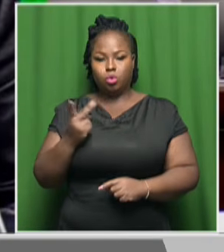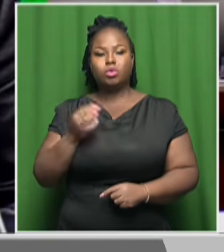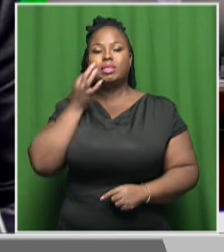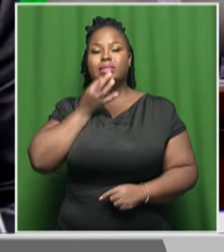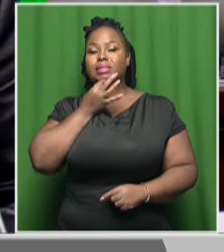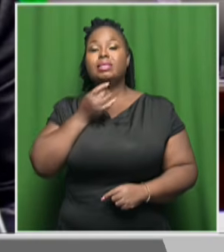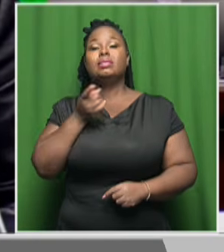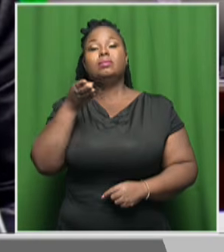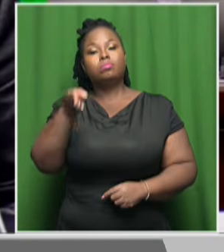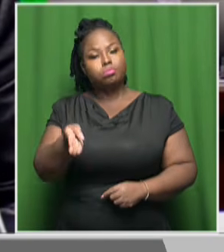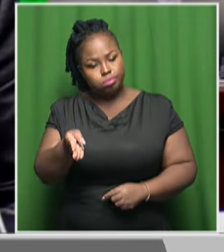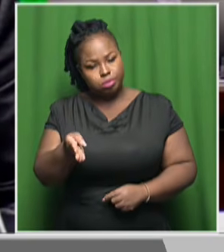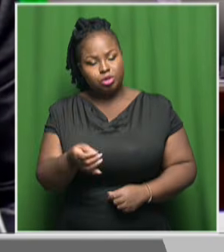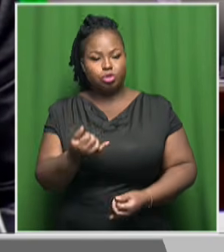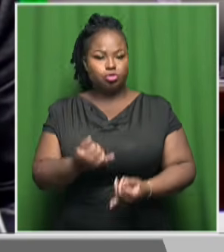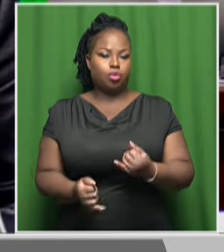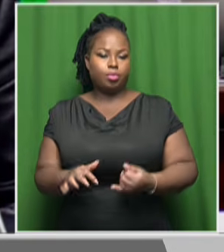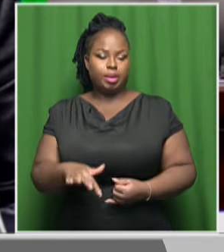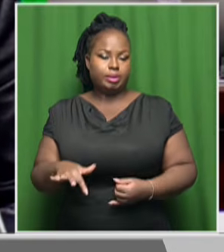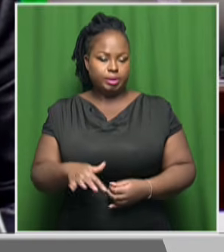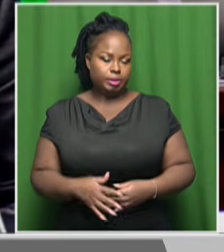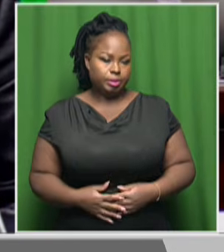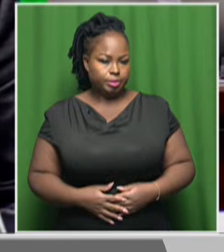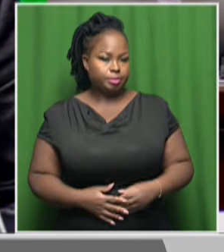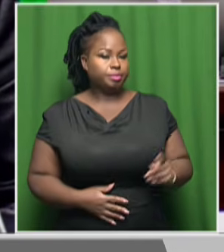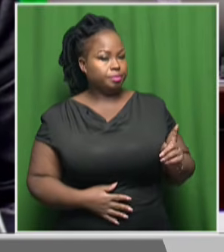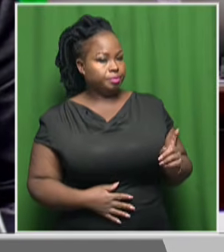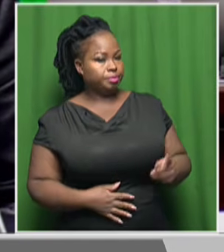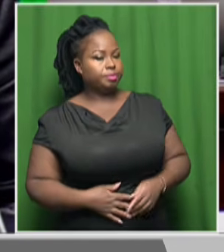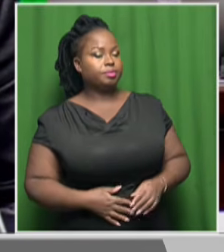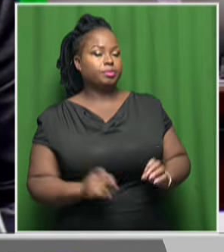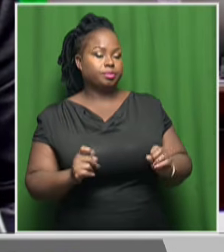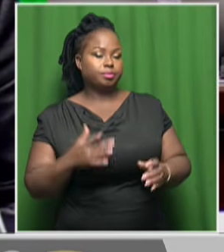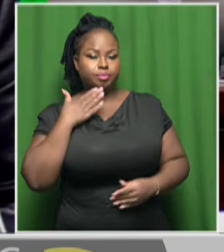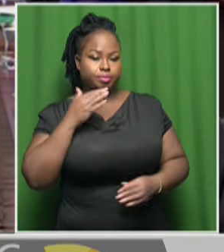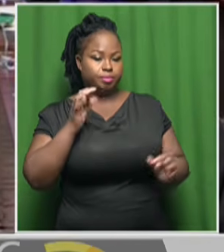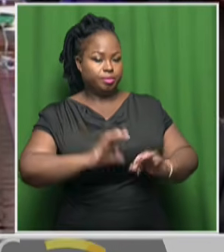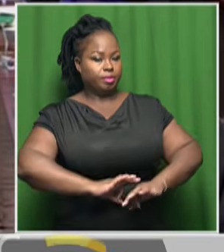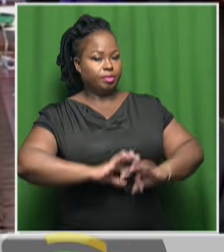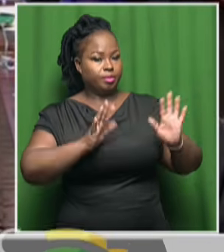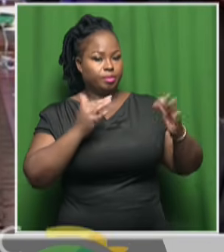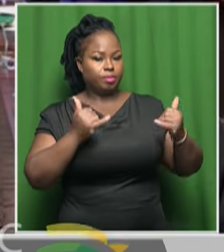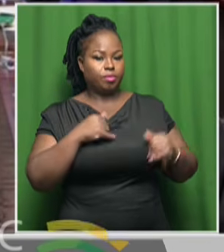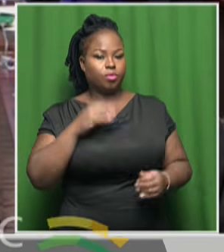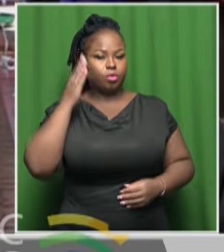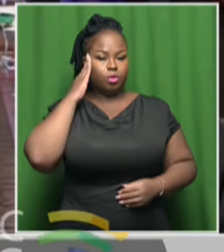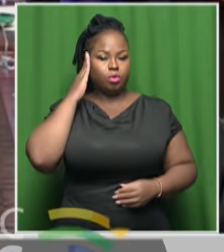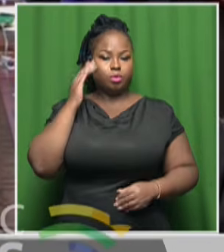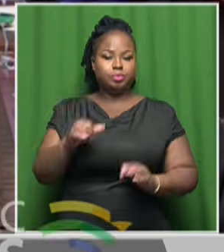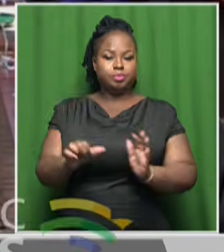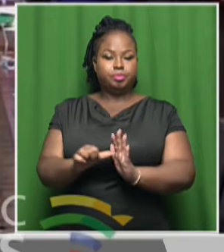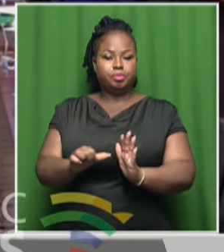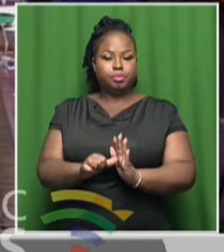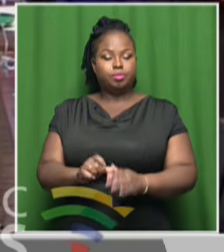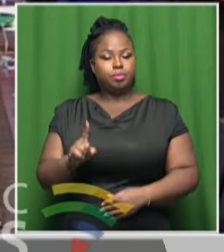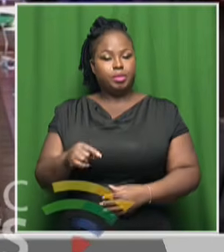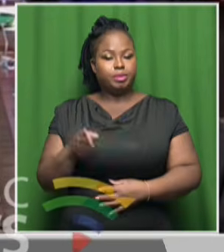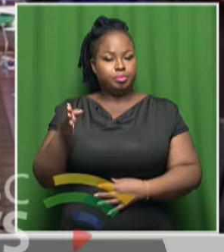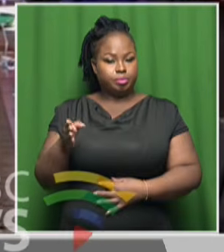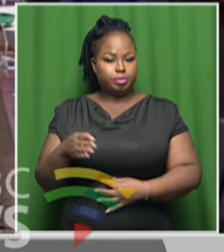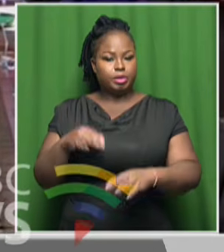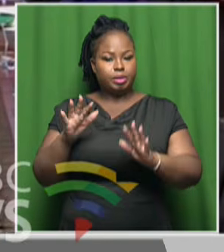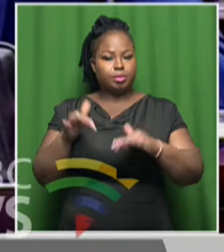in spaces where he wasn't supposed to be. Yeah. So I think that giving us a clear picture as to how important Paulo O'Sullivan's appearance